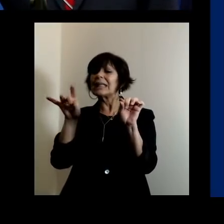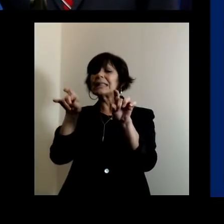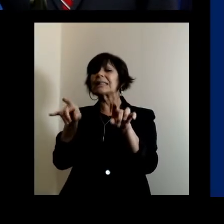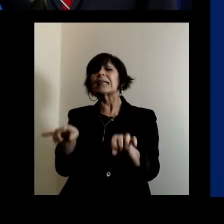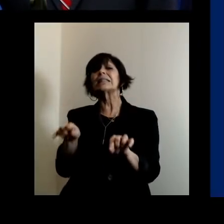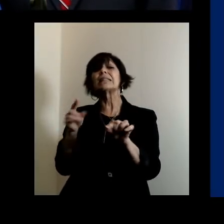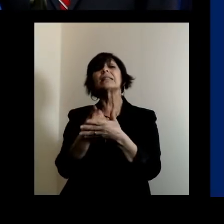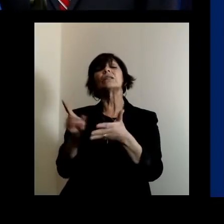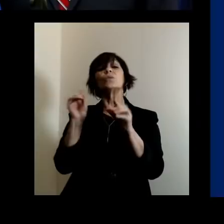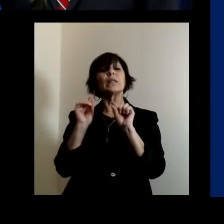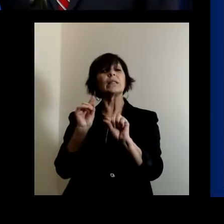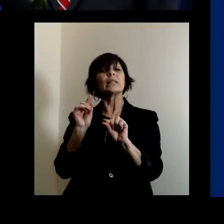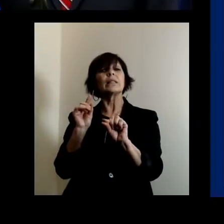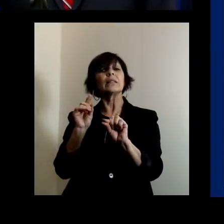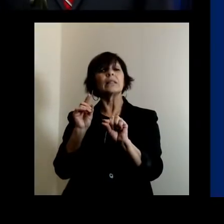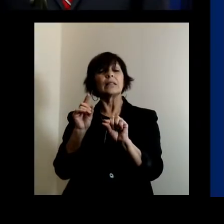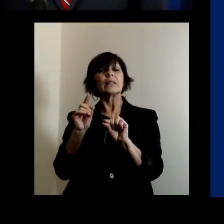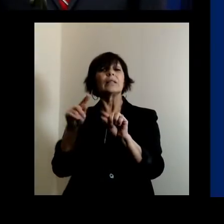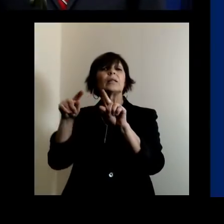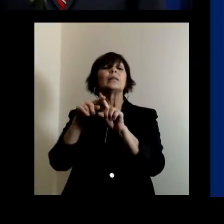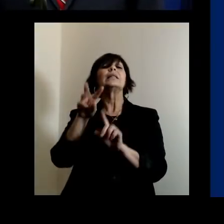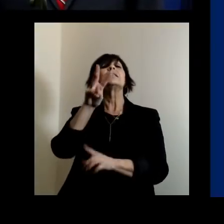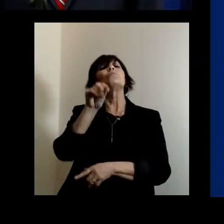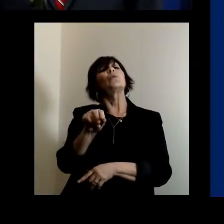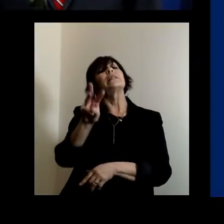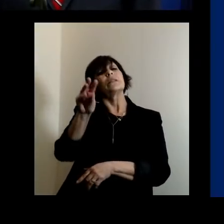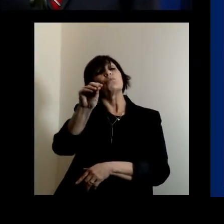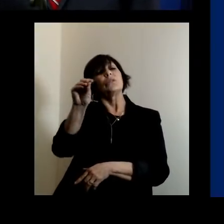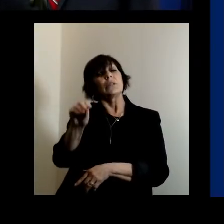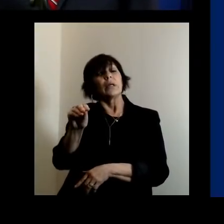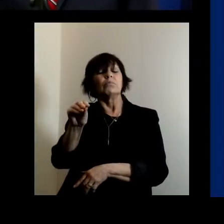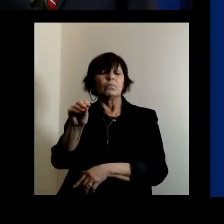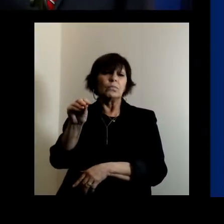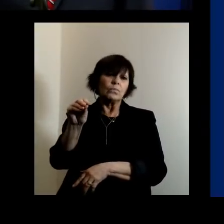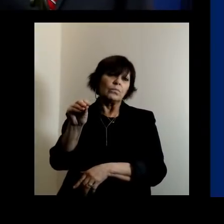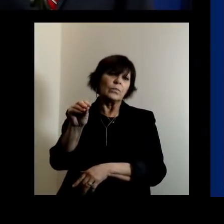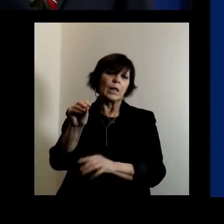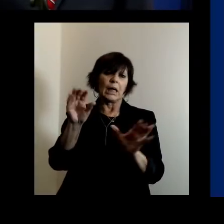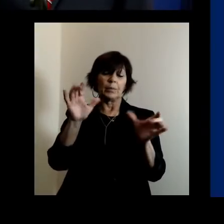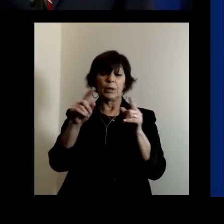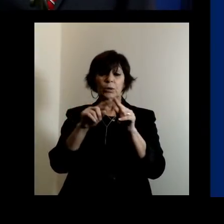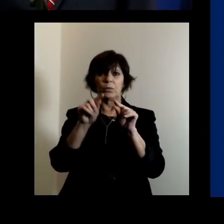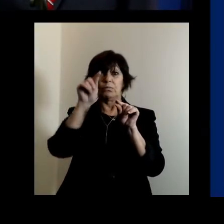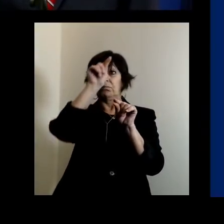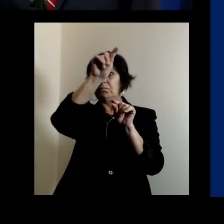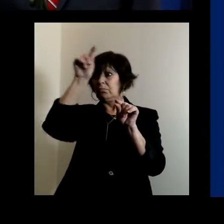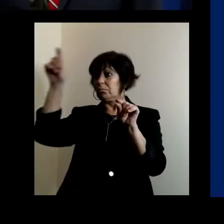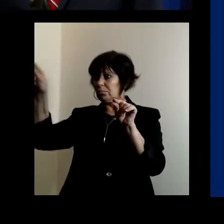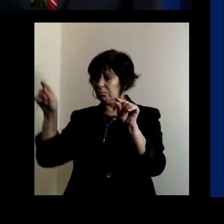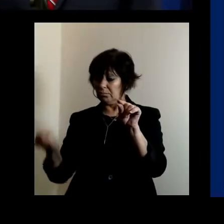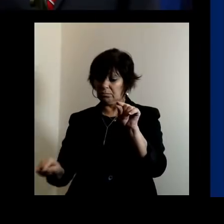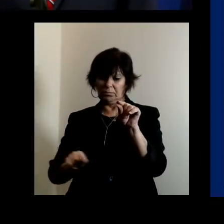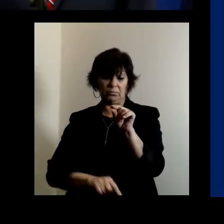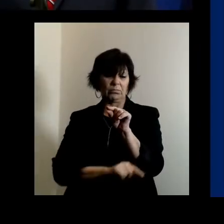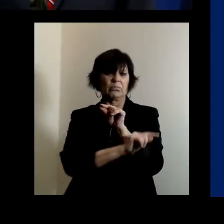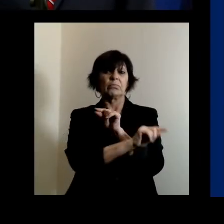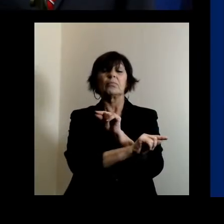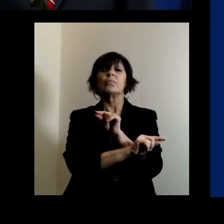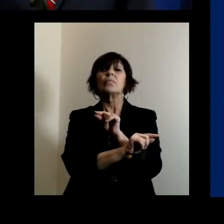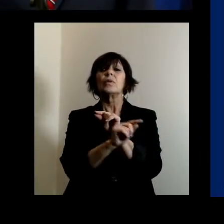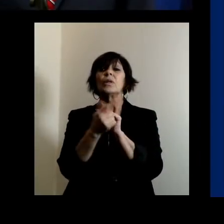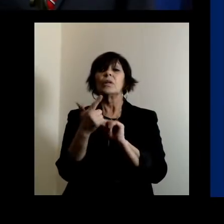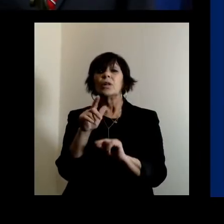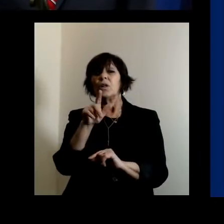administered last week, tested positive 6.6% of the time, as compared to outside the city of Buffalo, which was